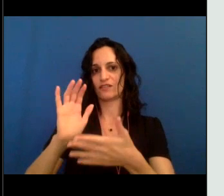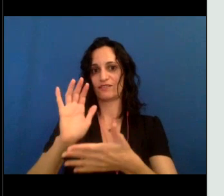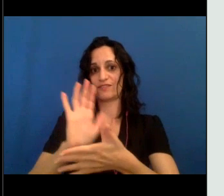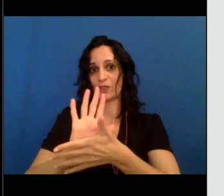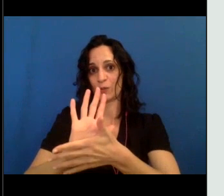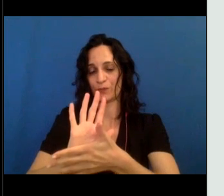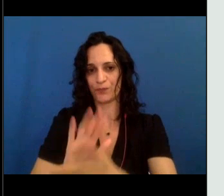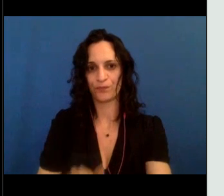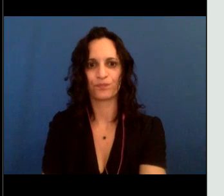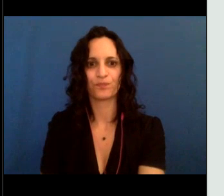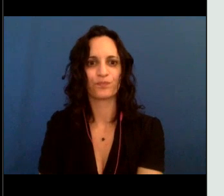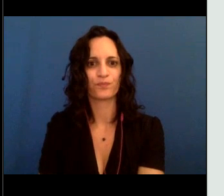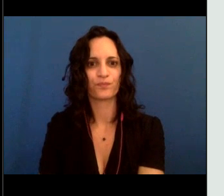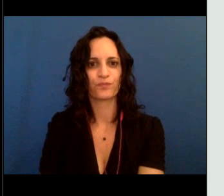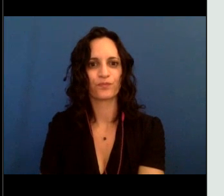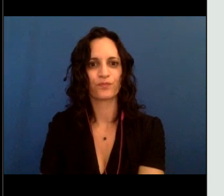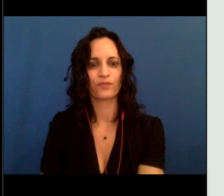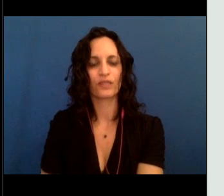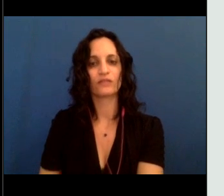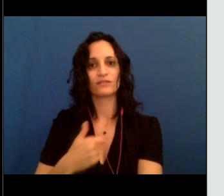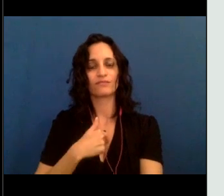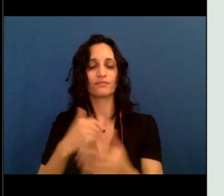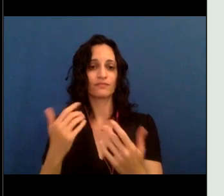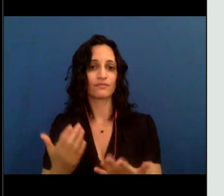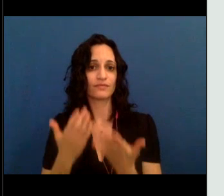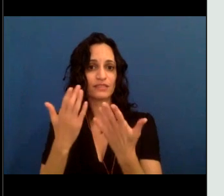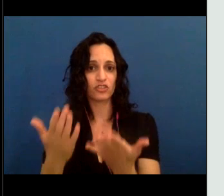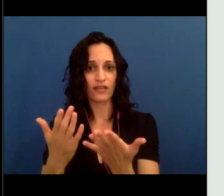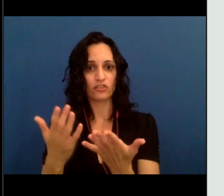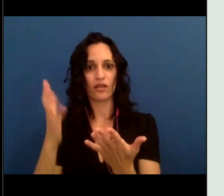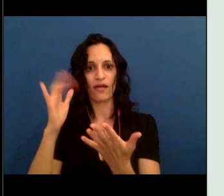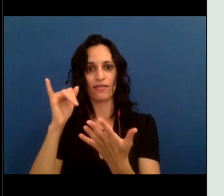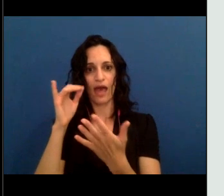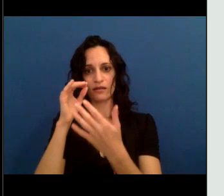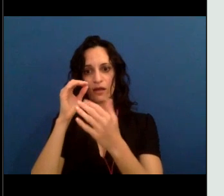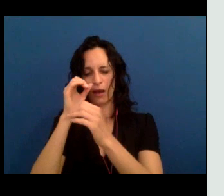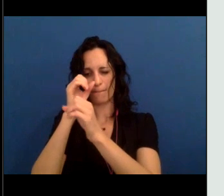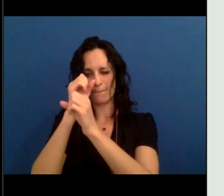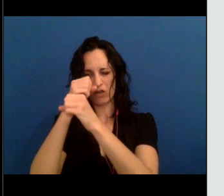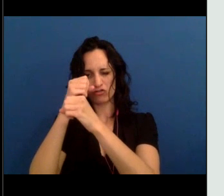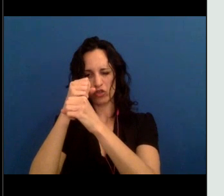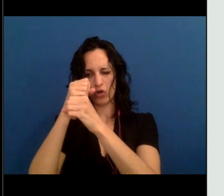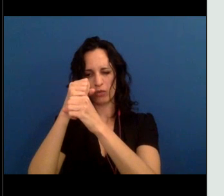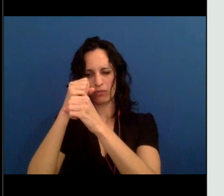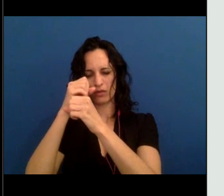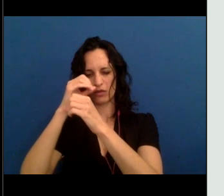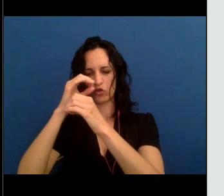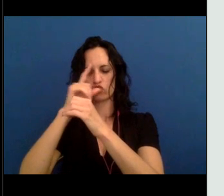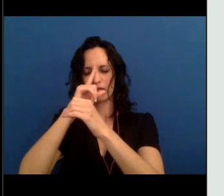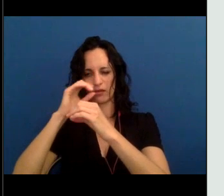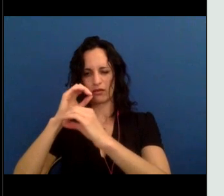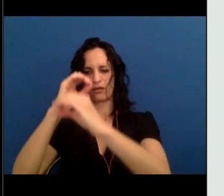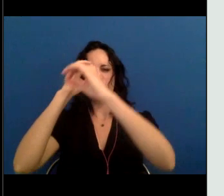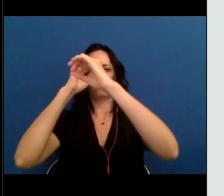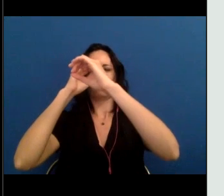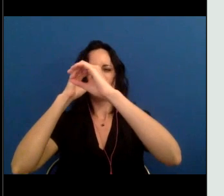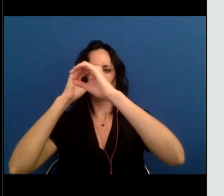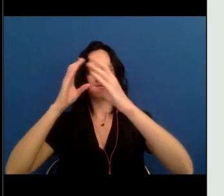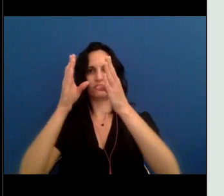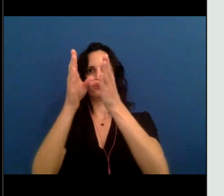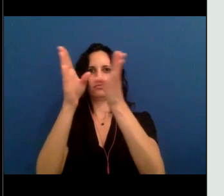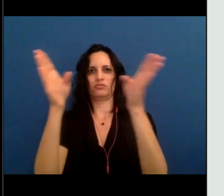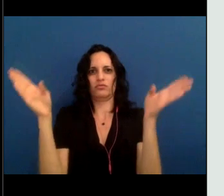And so I suggest in the final instance that we turn this microscope into a telescope, such that linguists might be able